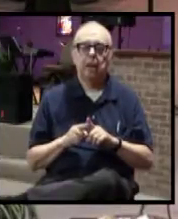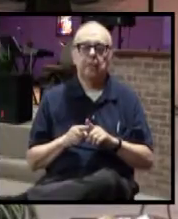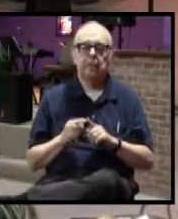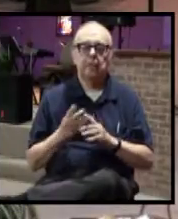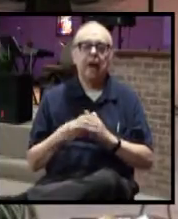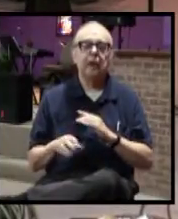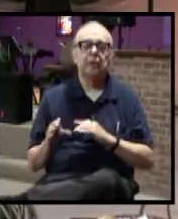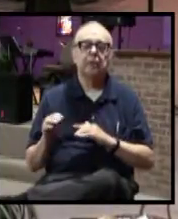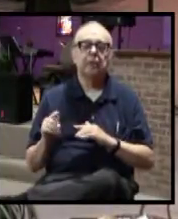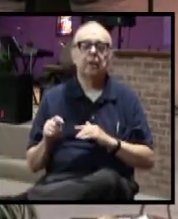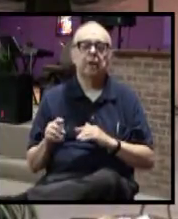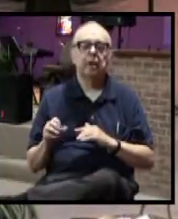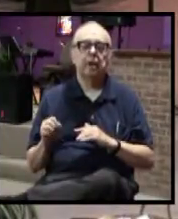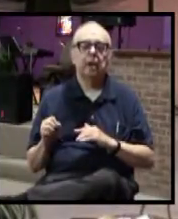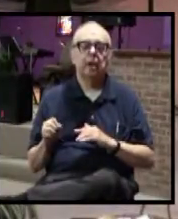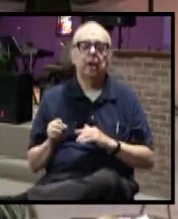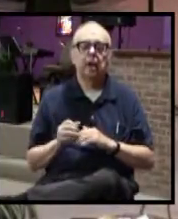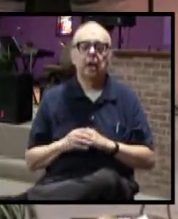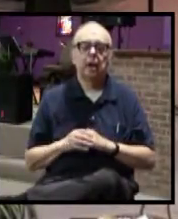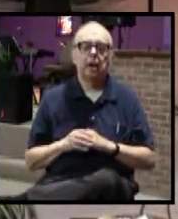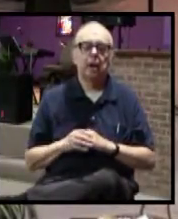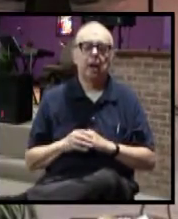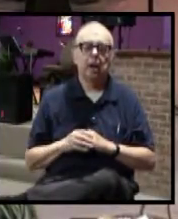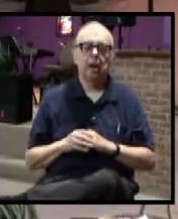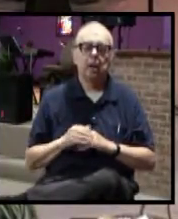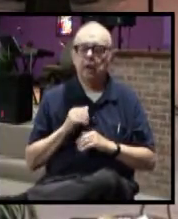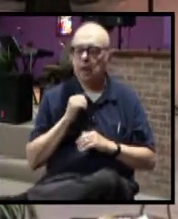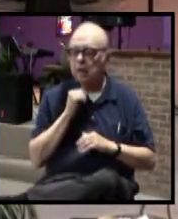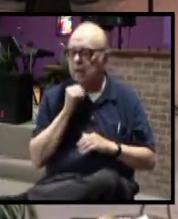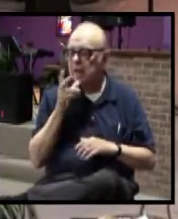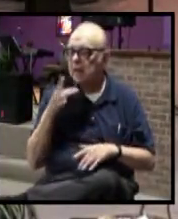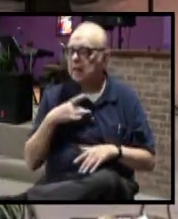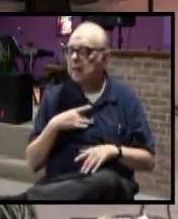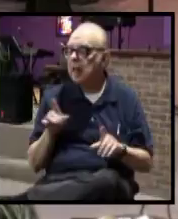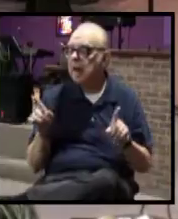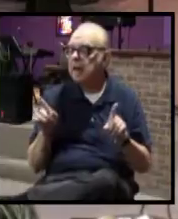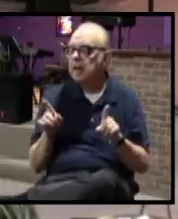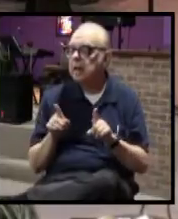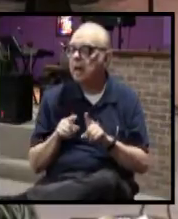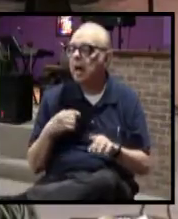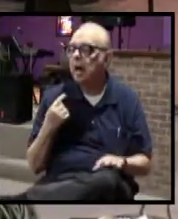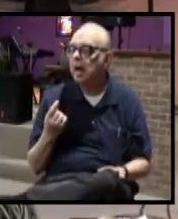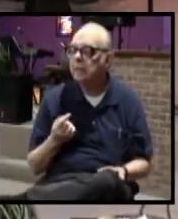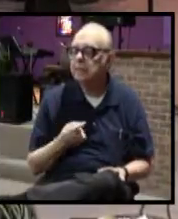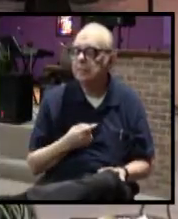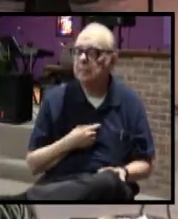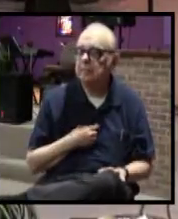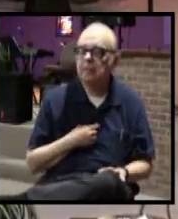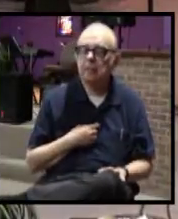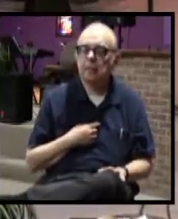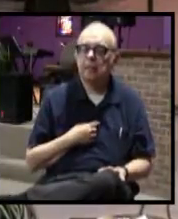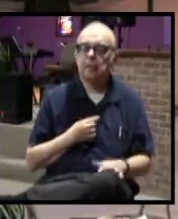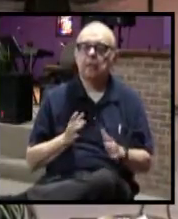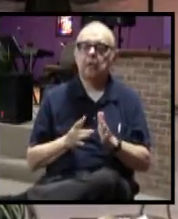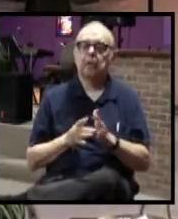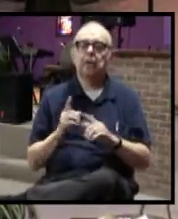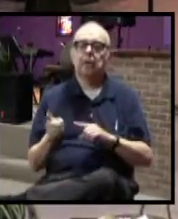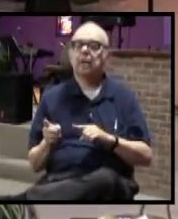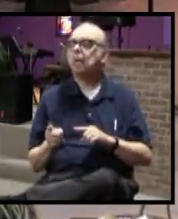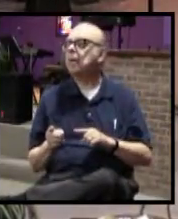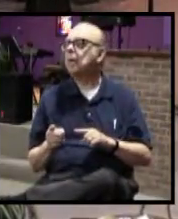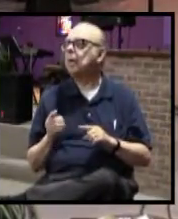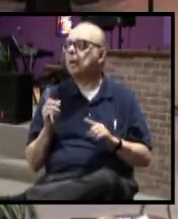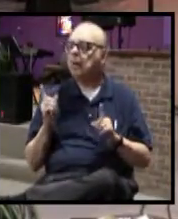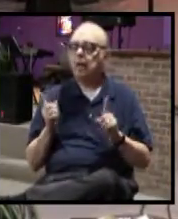Samaritans outcasts. They were, they were not like us. So here's Jesus